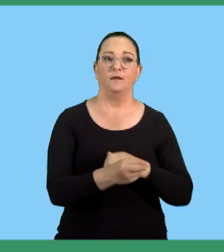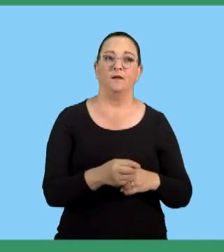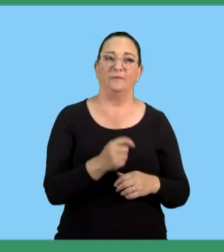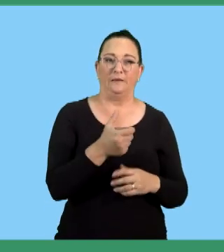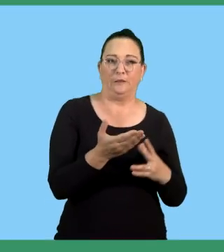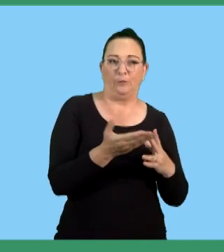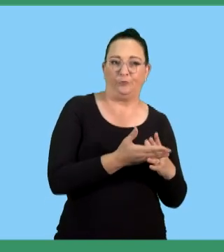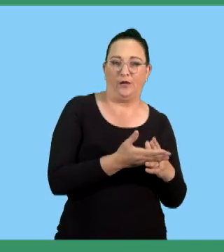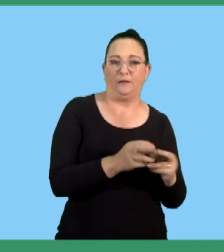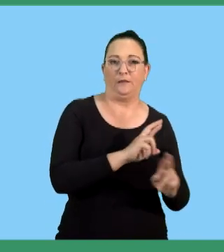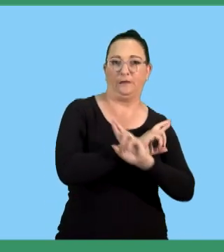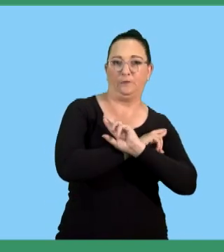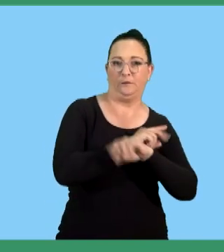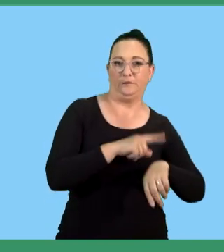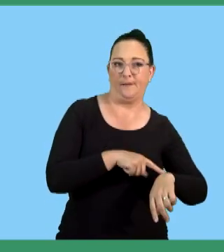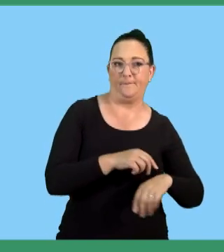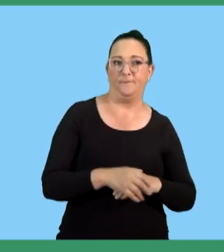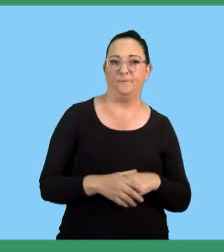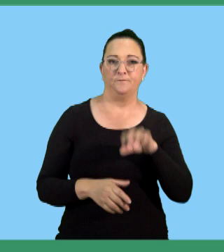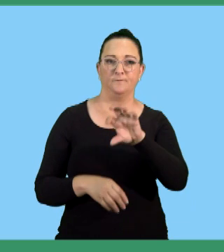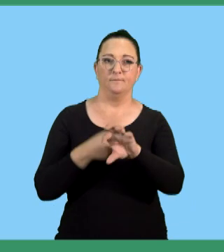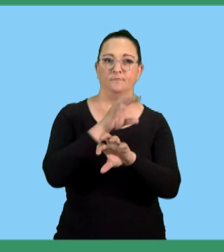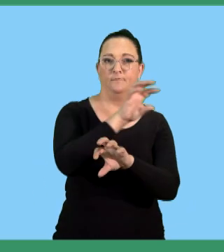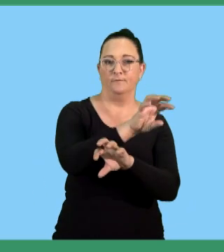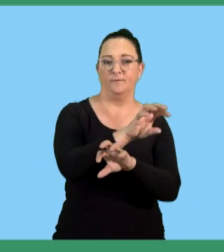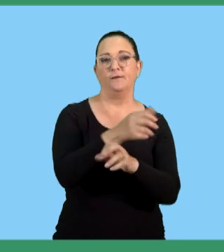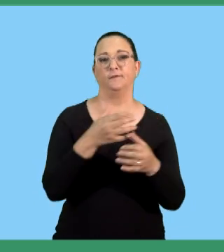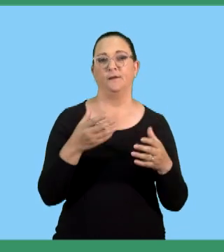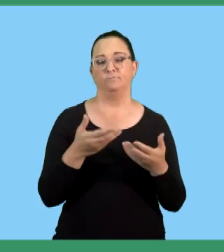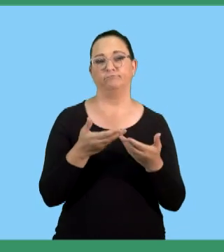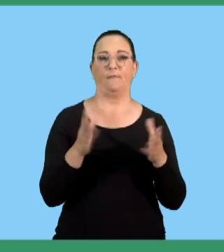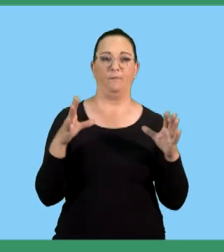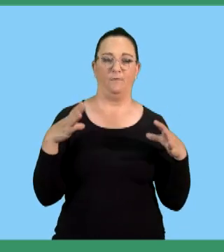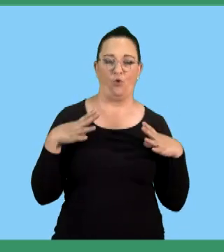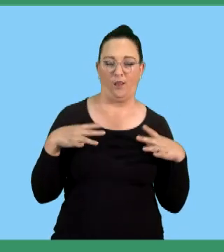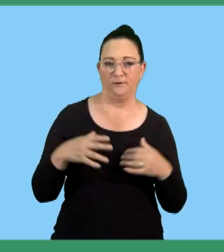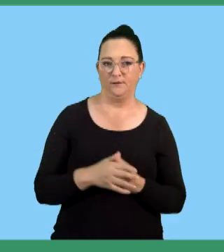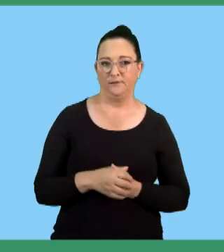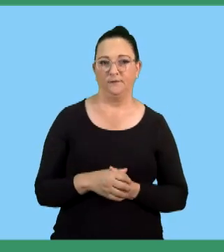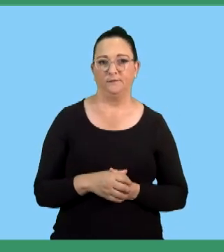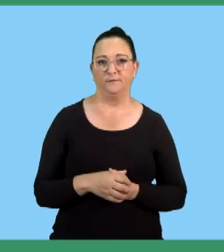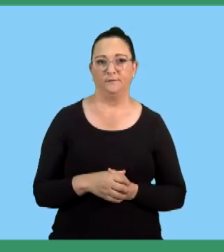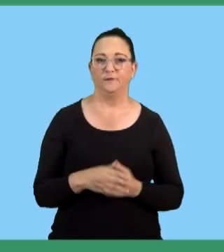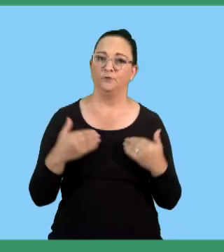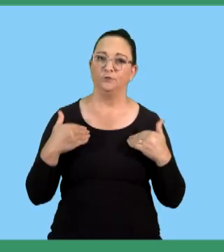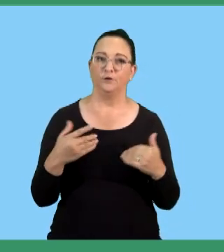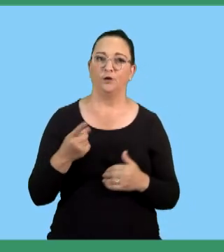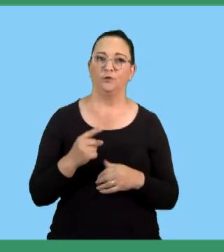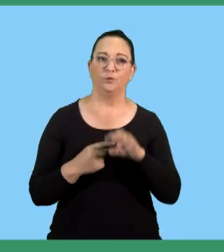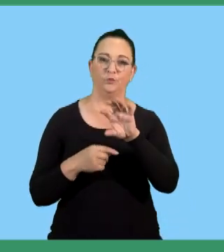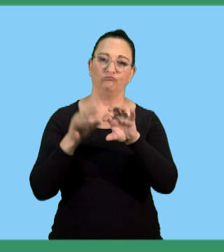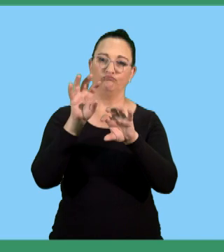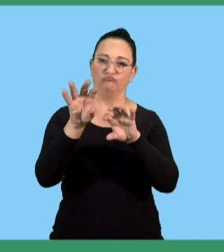Meals, breaks, and rest periods. And we've got public holidays. This is now the regulation of work time. Let's start